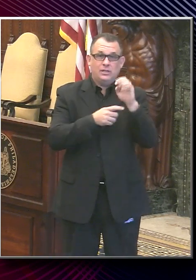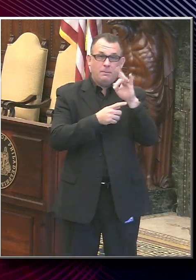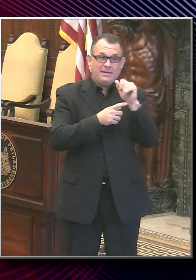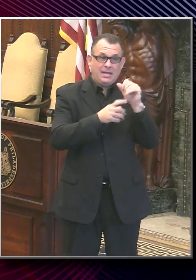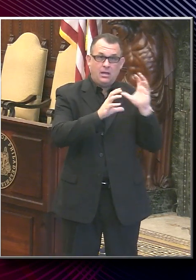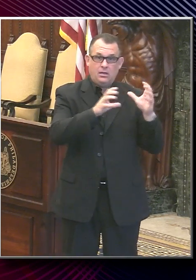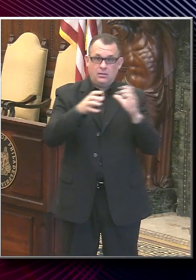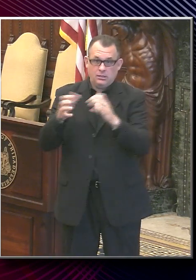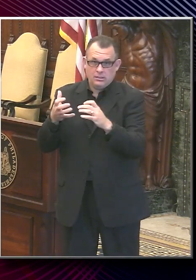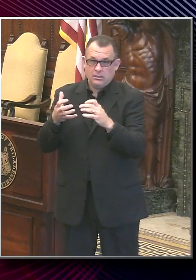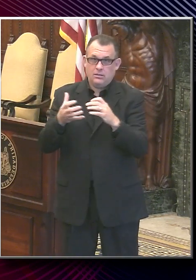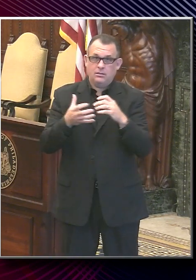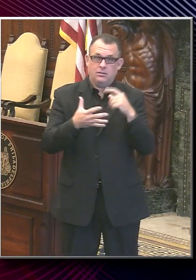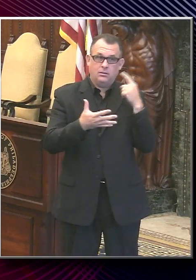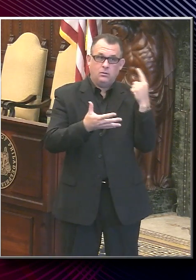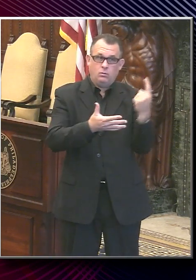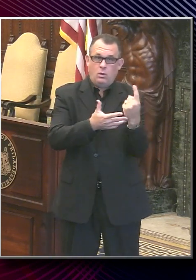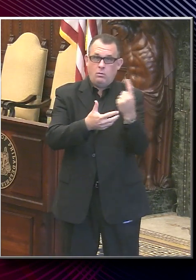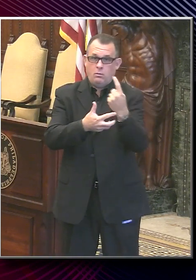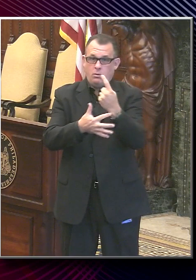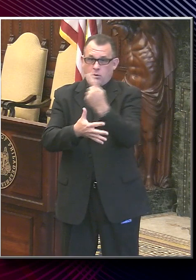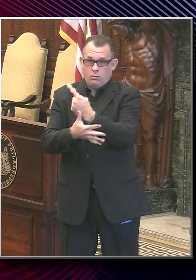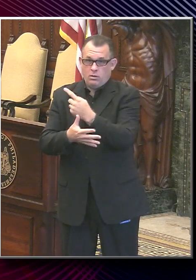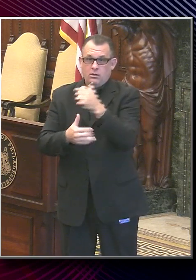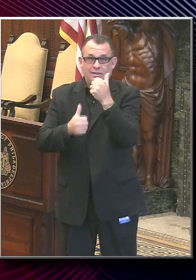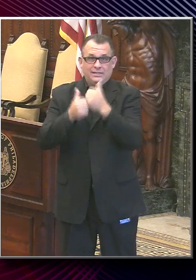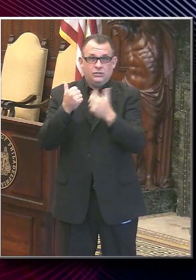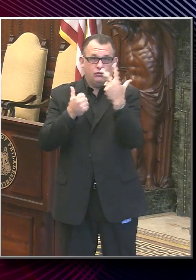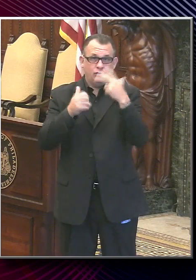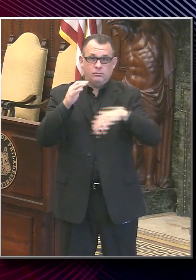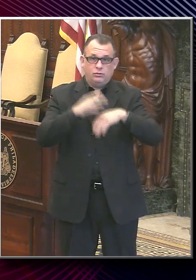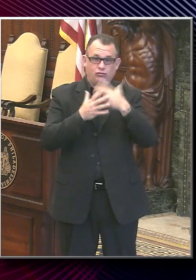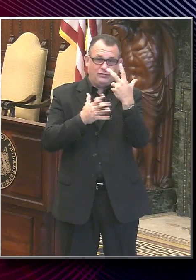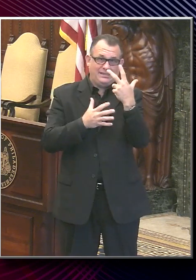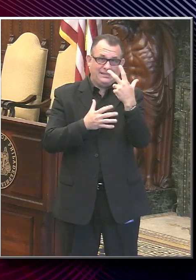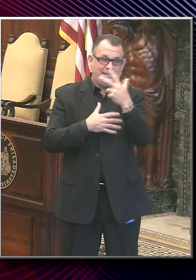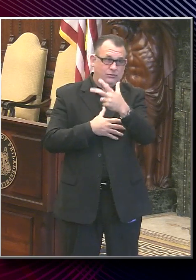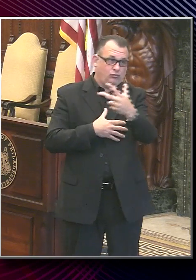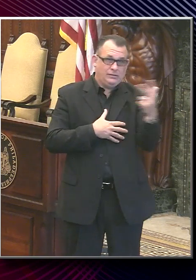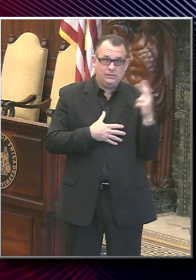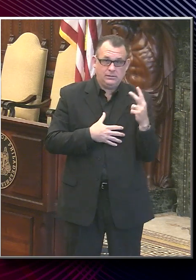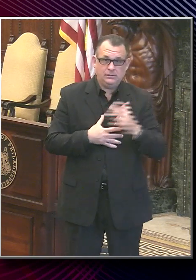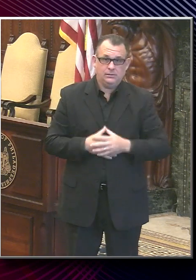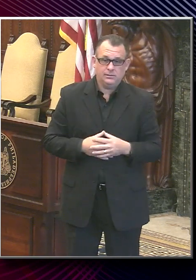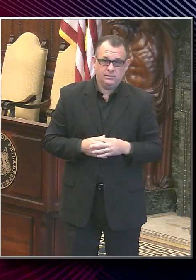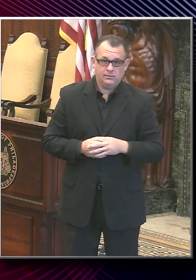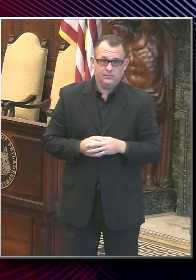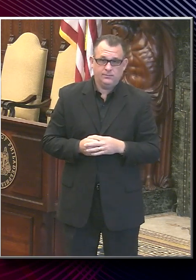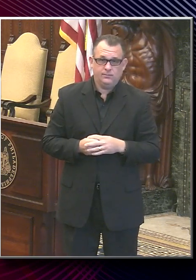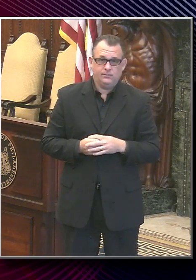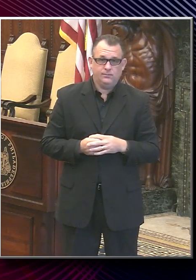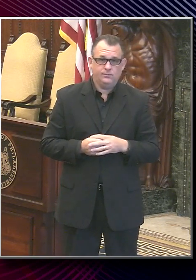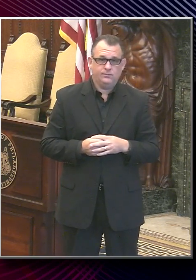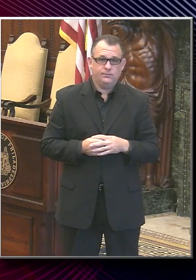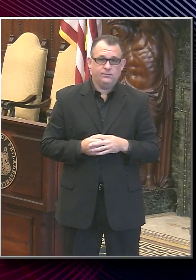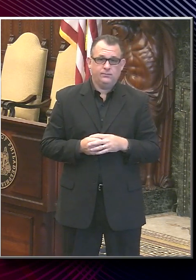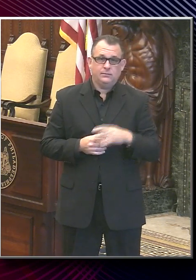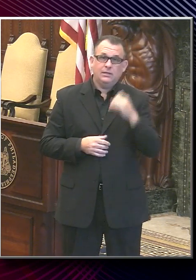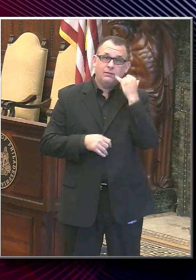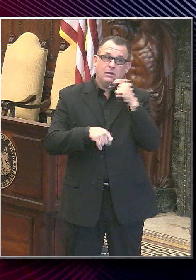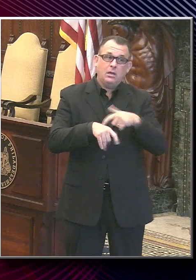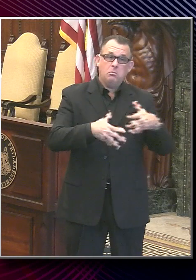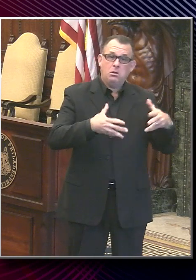to ask the questions, and we ask that you limit your questions to 3 or fewer. We will do a second round of questions if